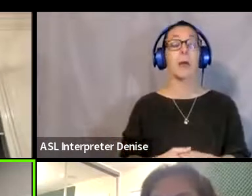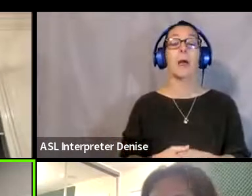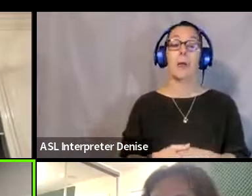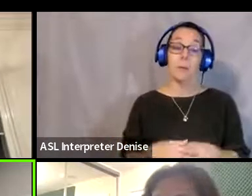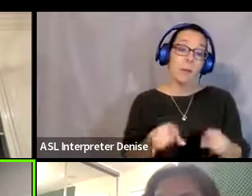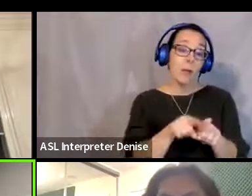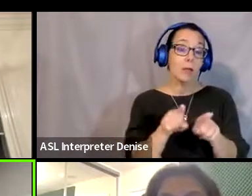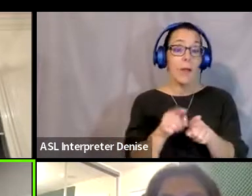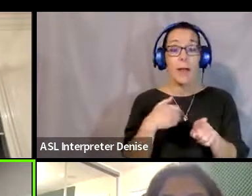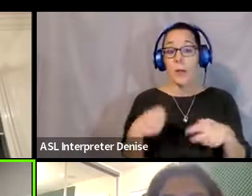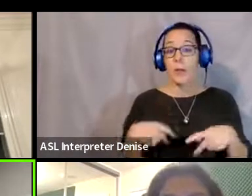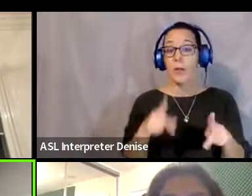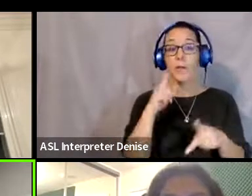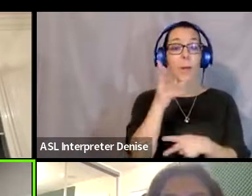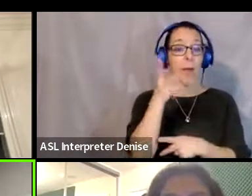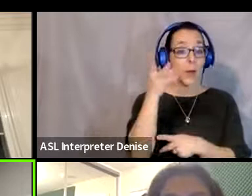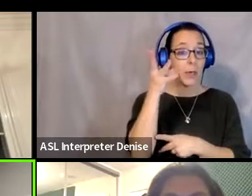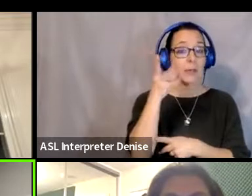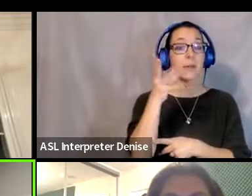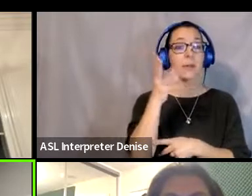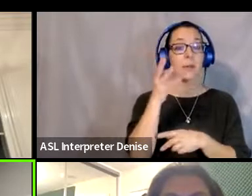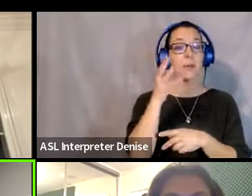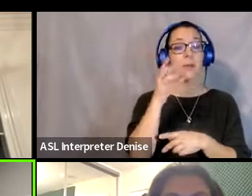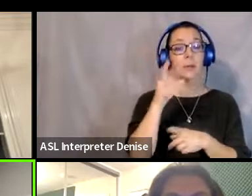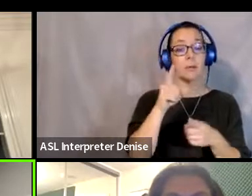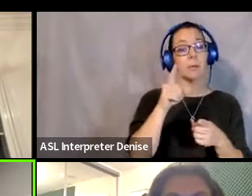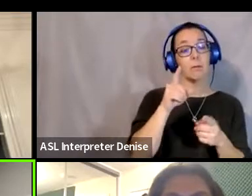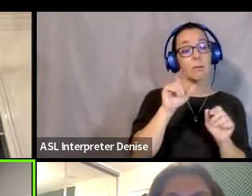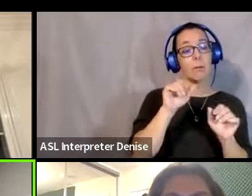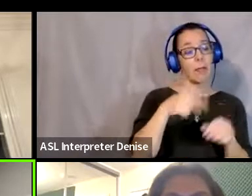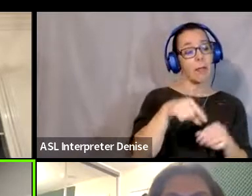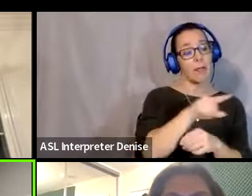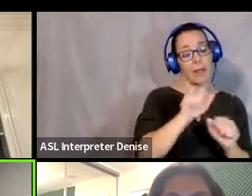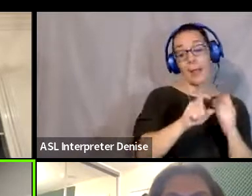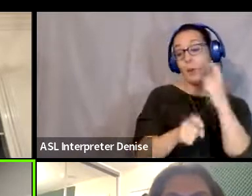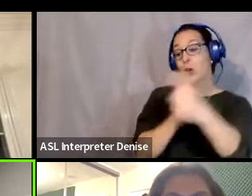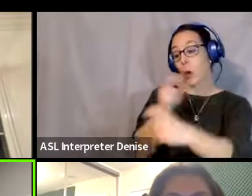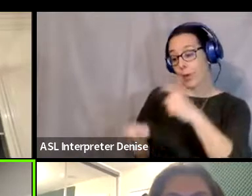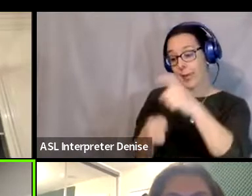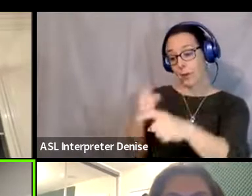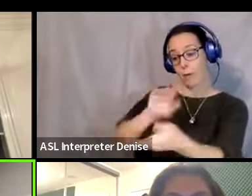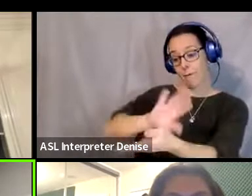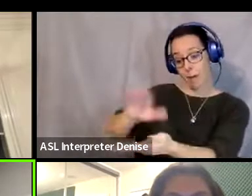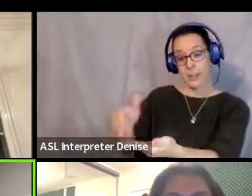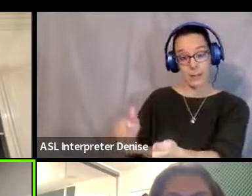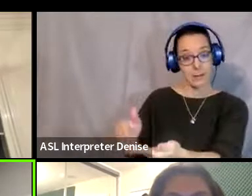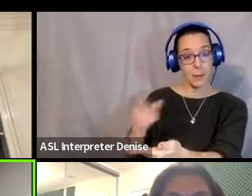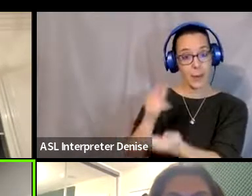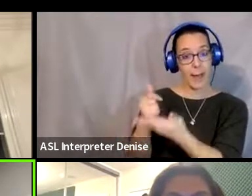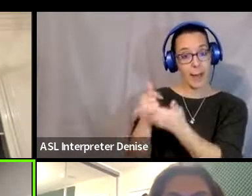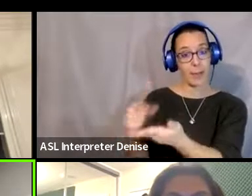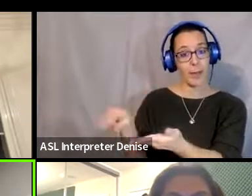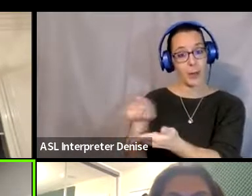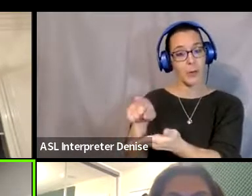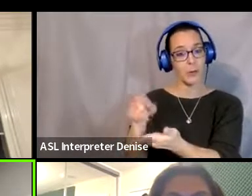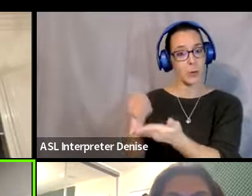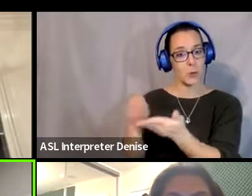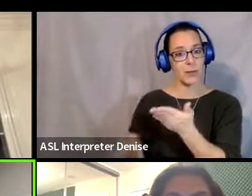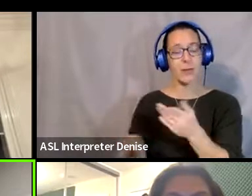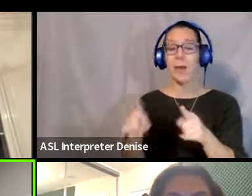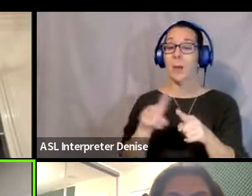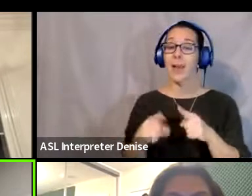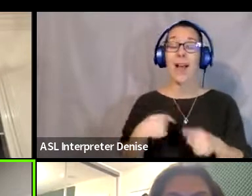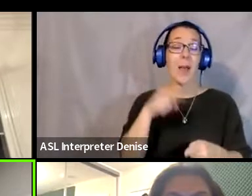they feel so inclined. But it is both, in my mind, unethical, and also